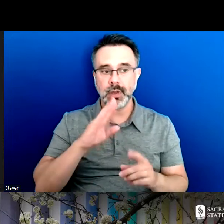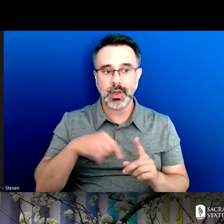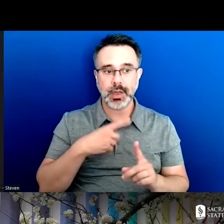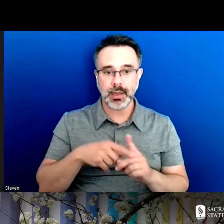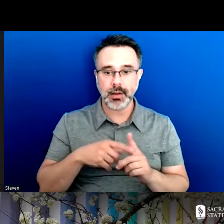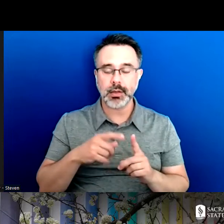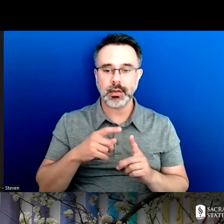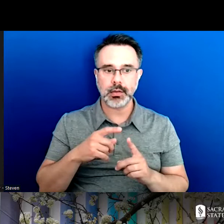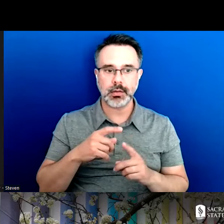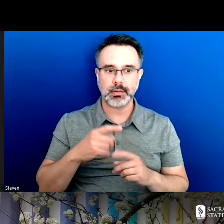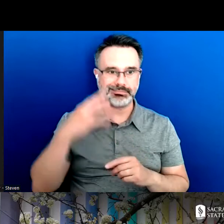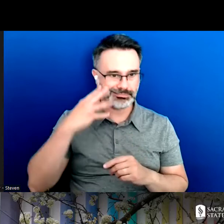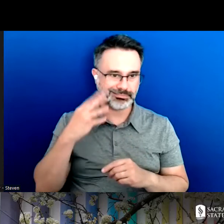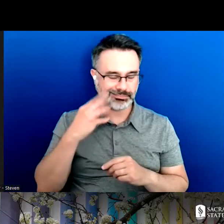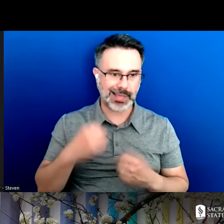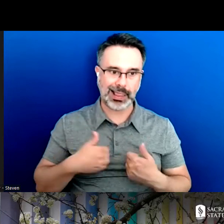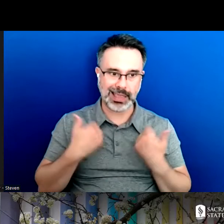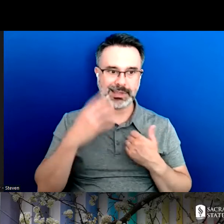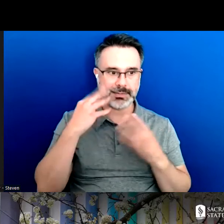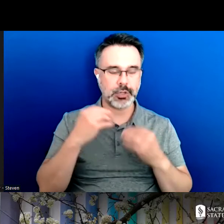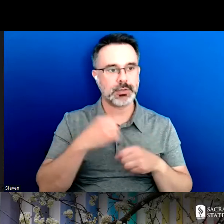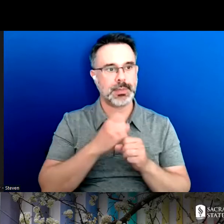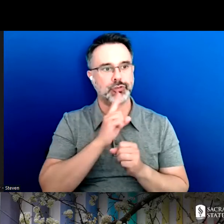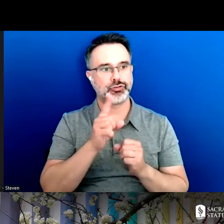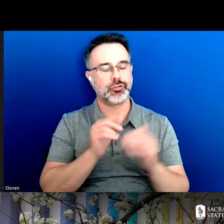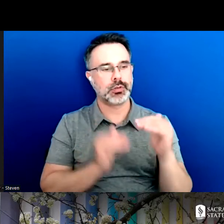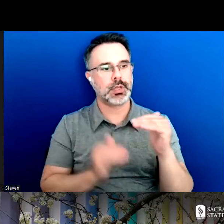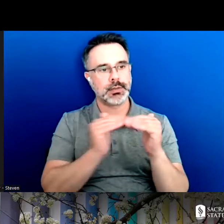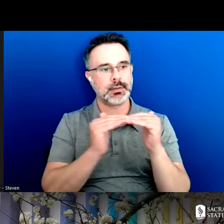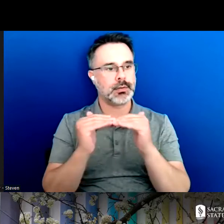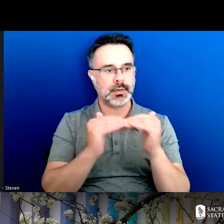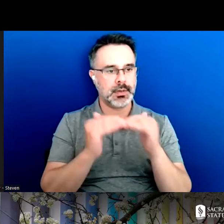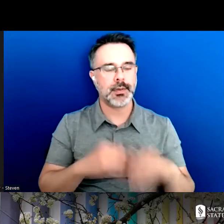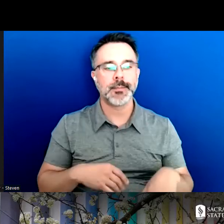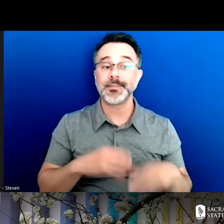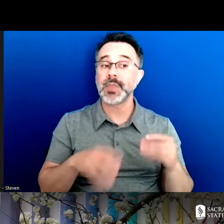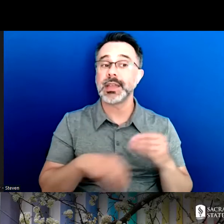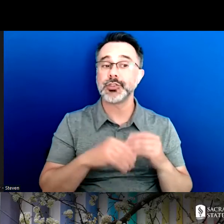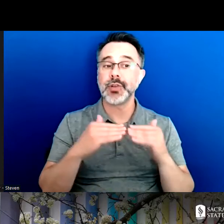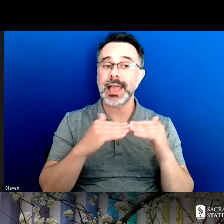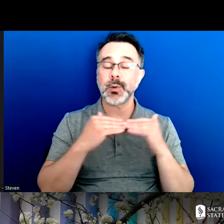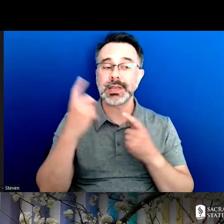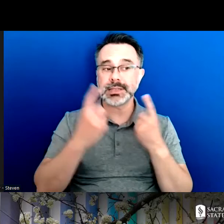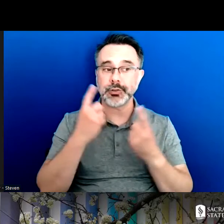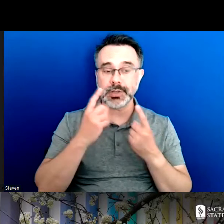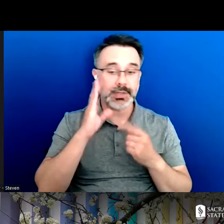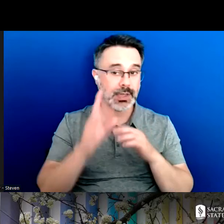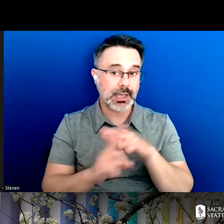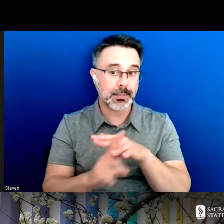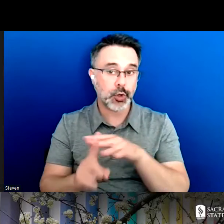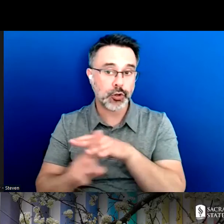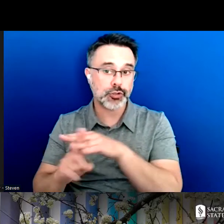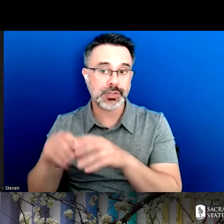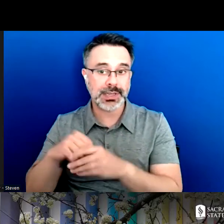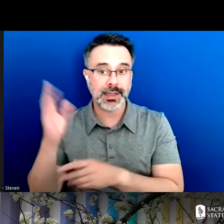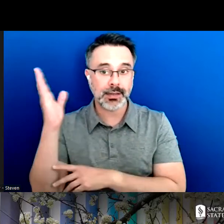experience to ensure equitable outcomes. Some additional equity considerations that emerged